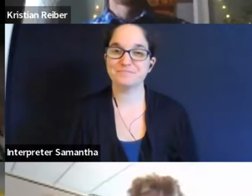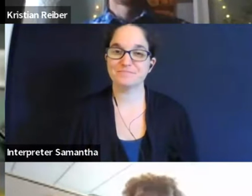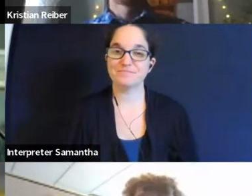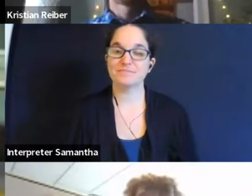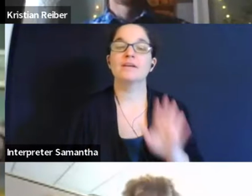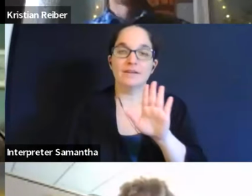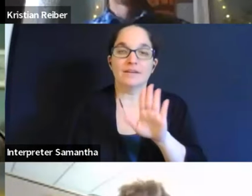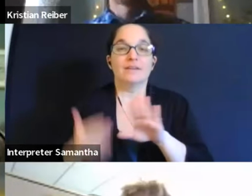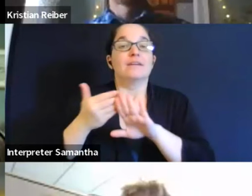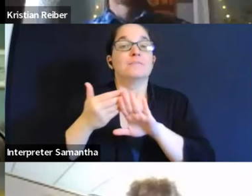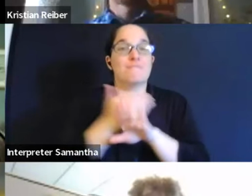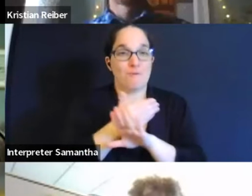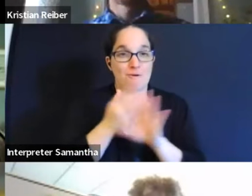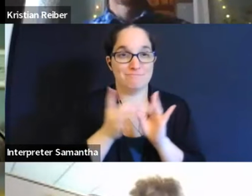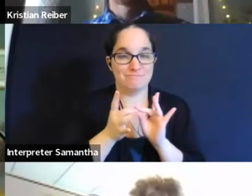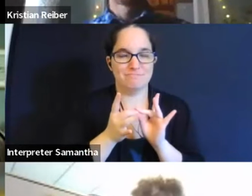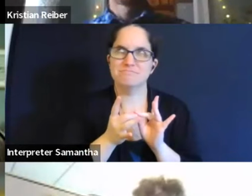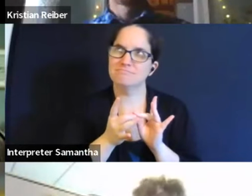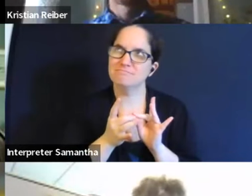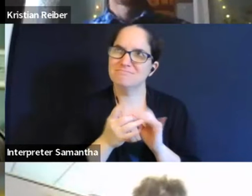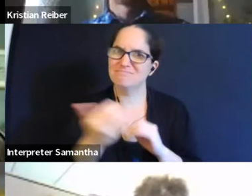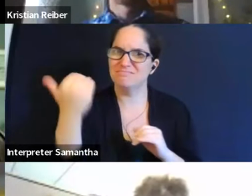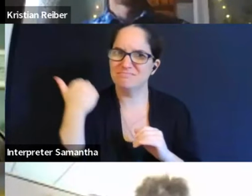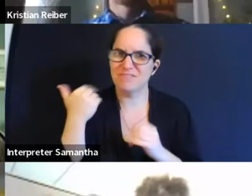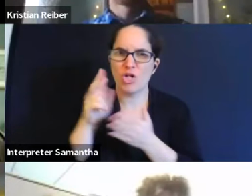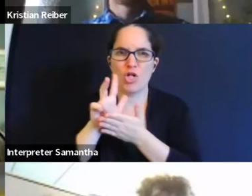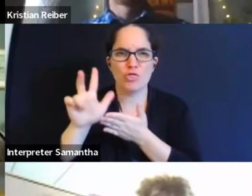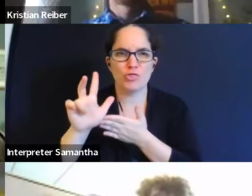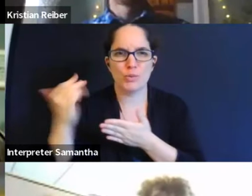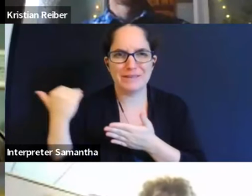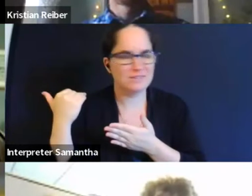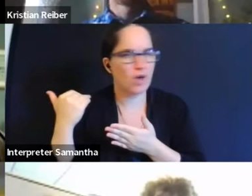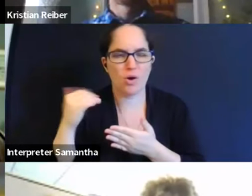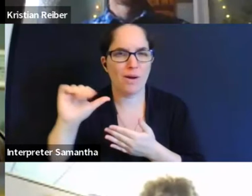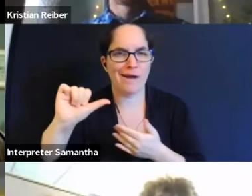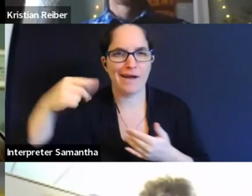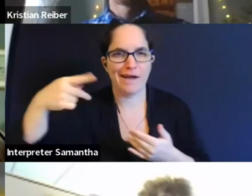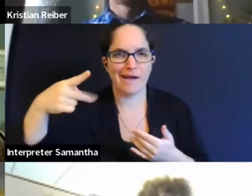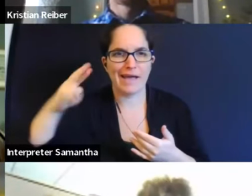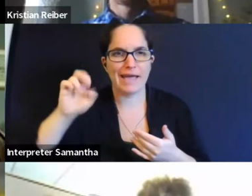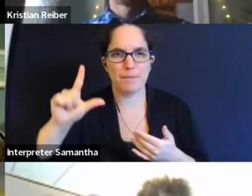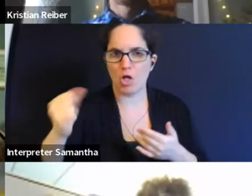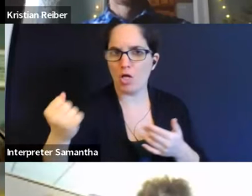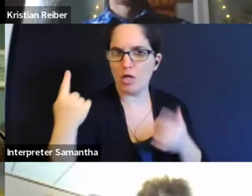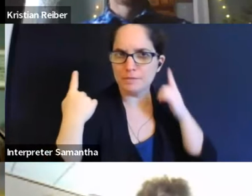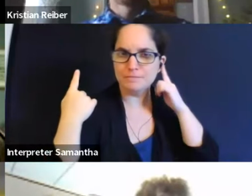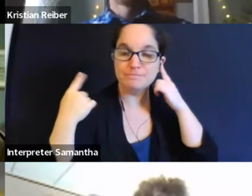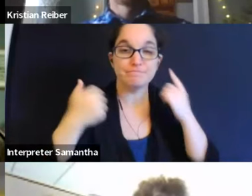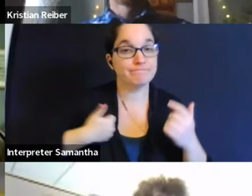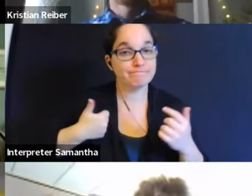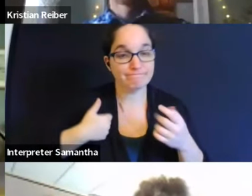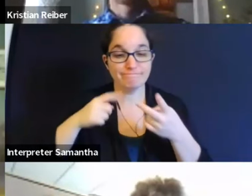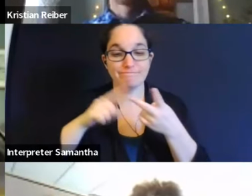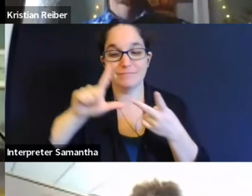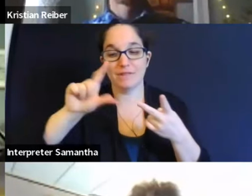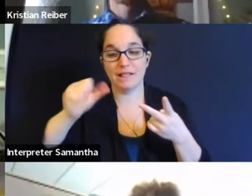Before I even say 3 weeks ago, in April, myself, Lee, and Stephen had the opportunity to go to the cannabis conference that